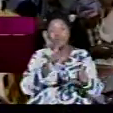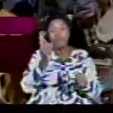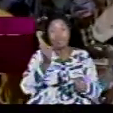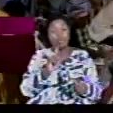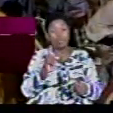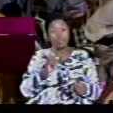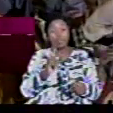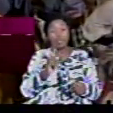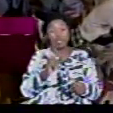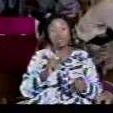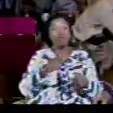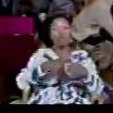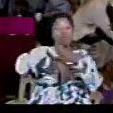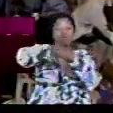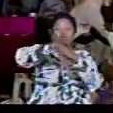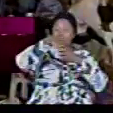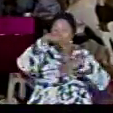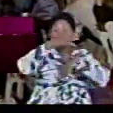conducive, comfortable.